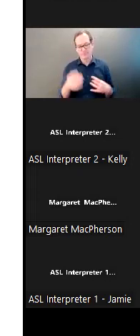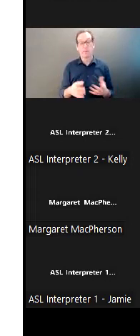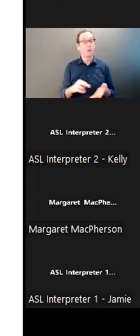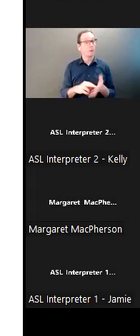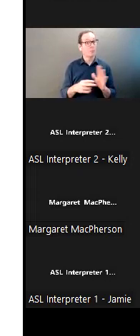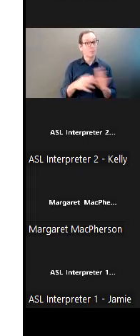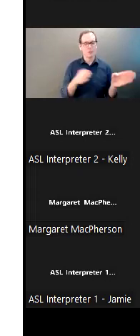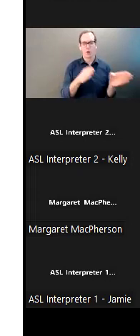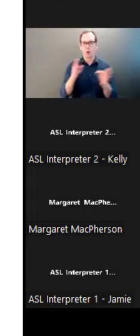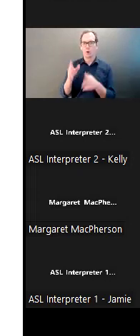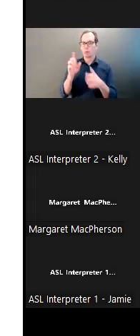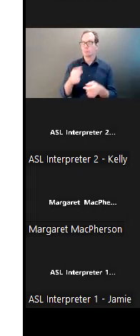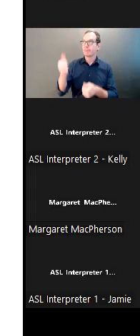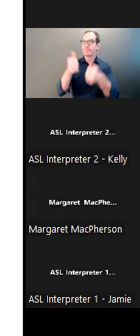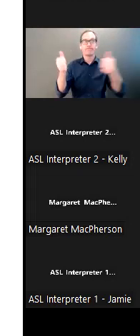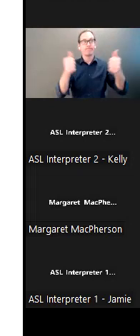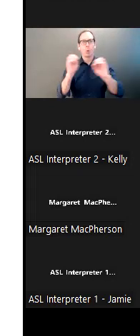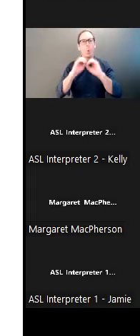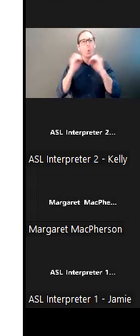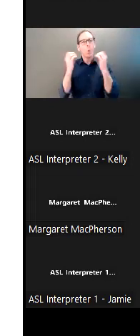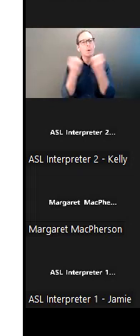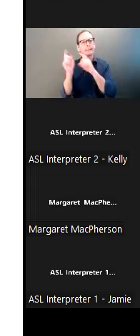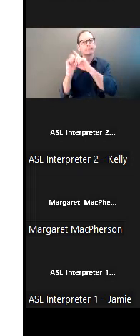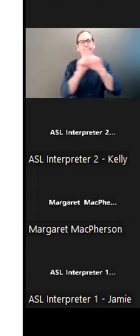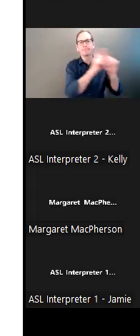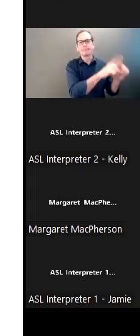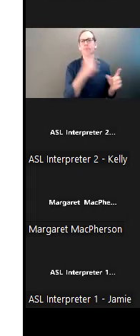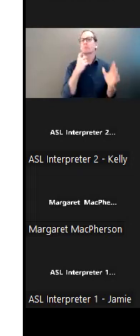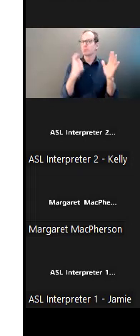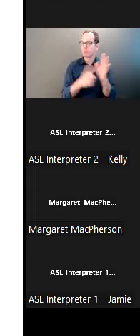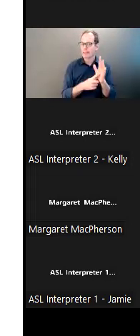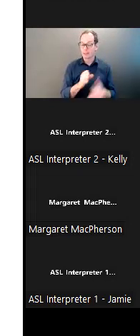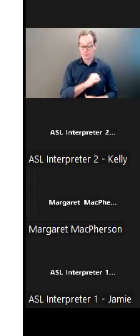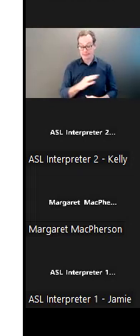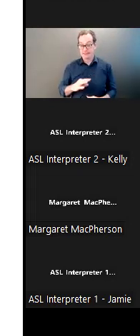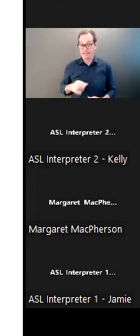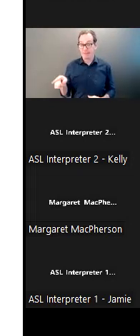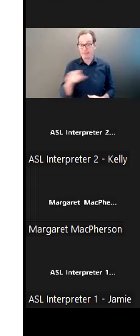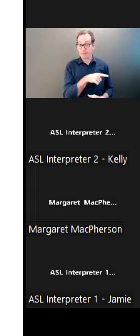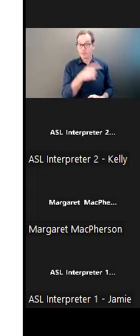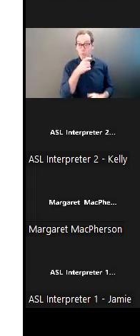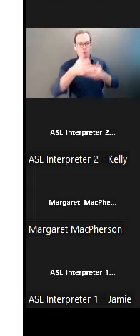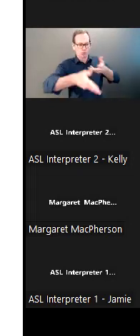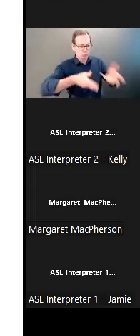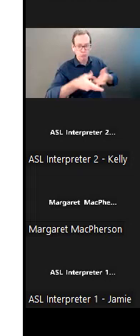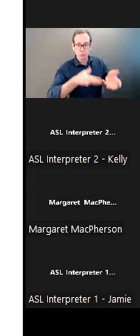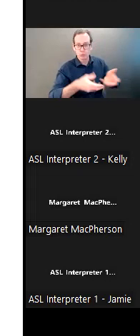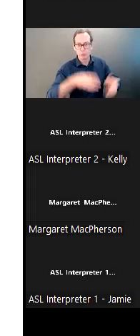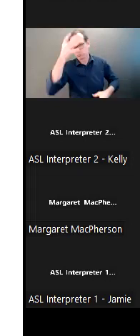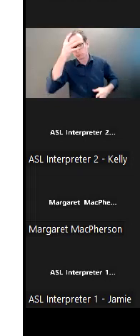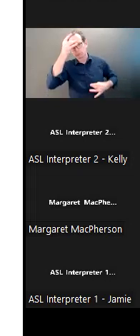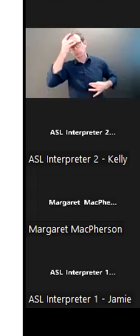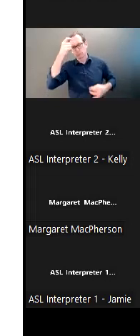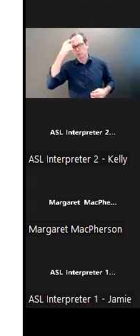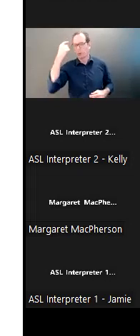recognize the trauma work that their staff are doing and protect and support their workforce. Because if not,